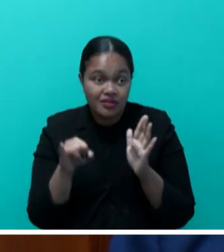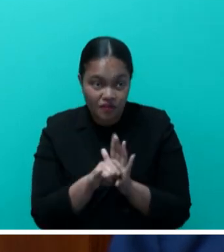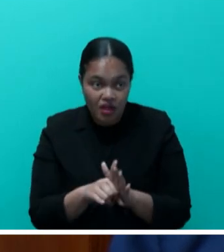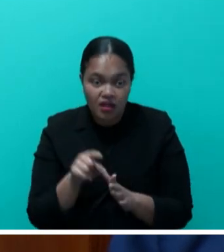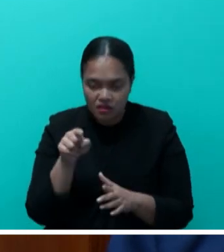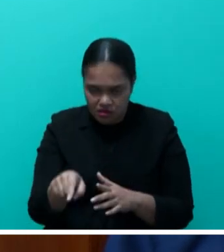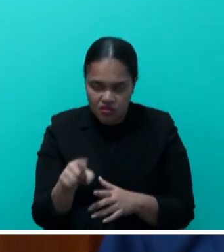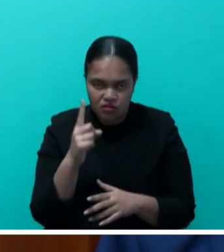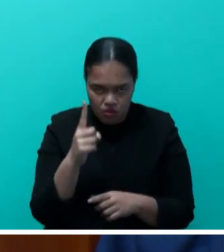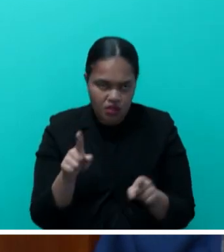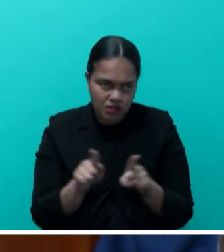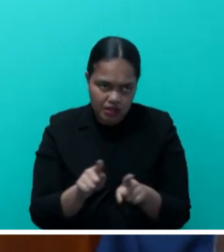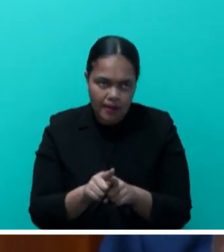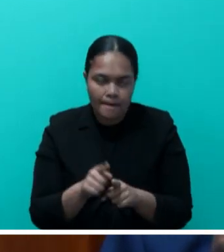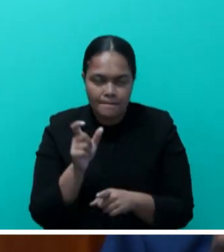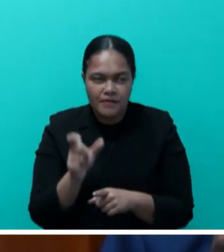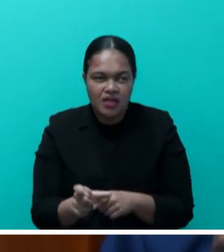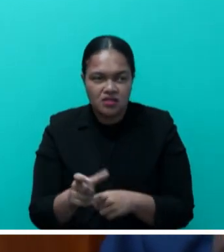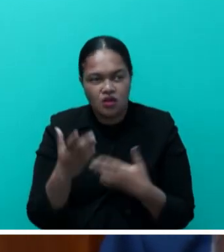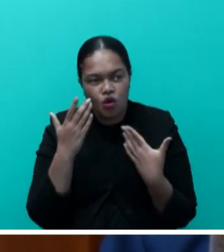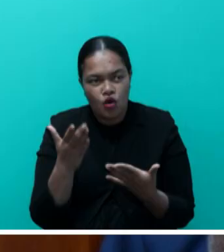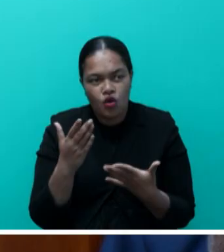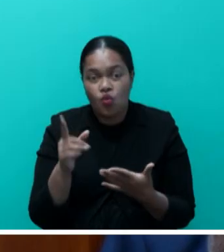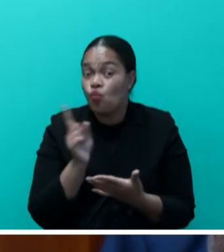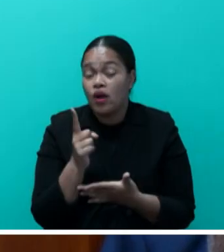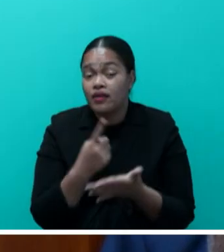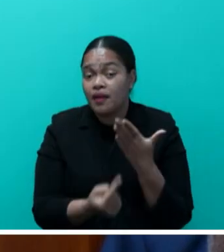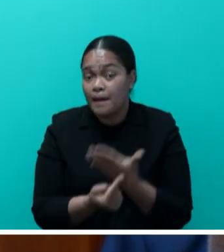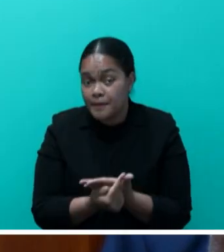one same person. Honourable Speaker, what happens,